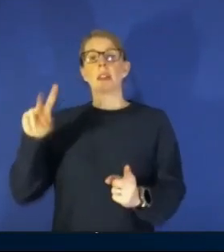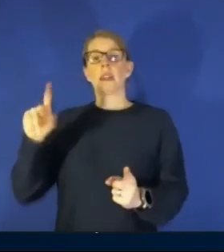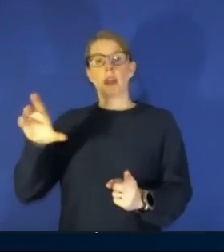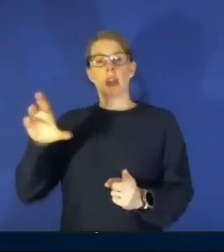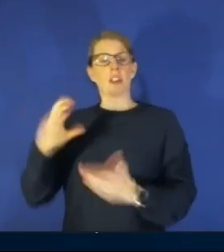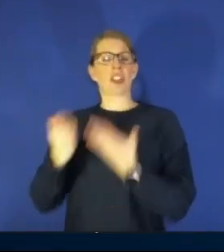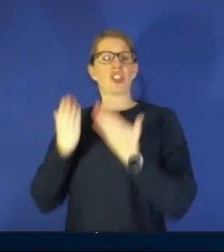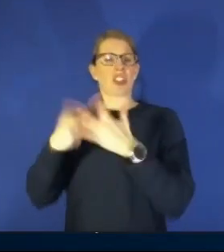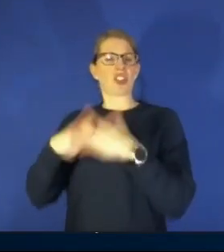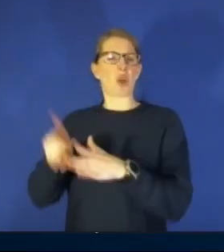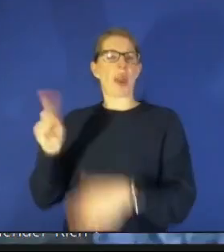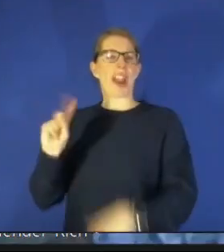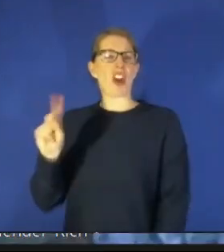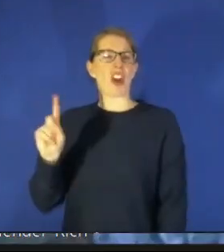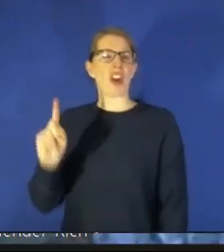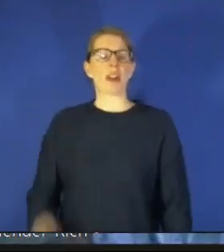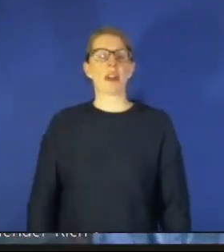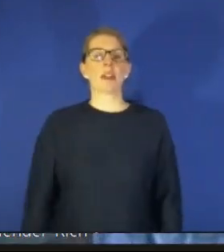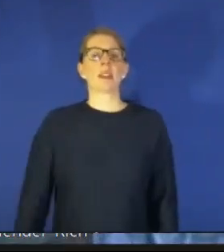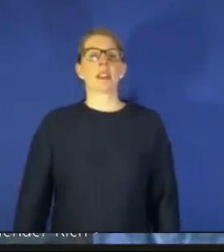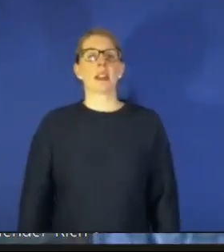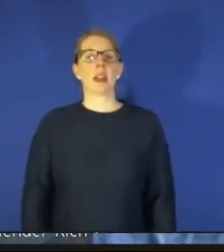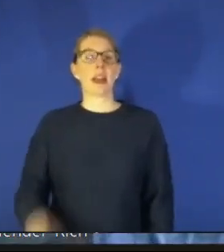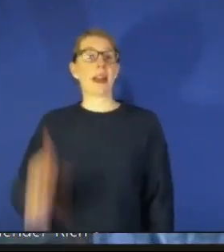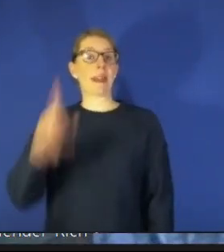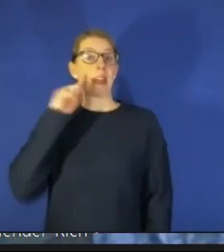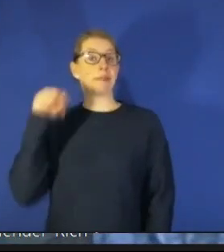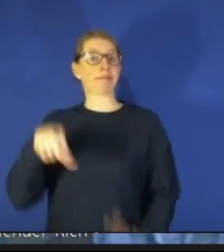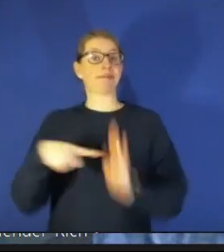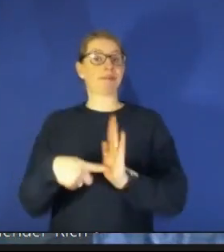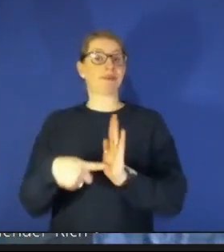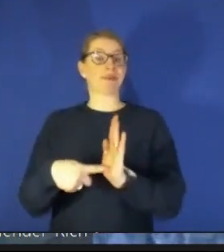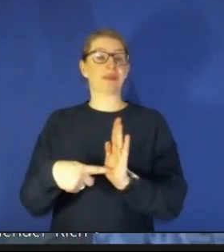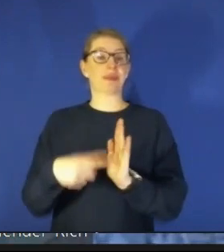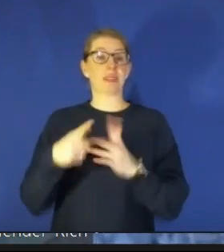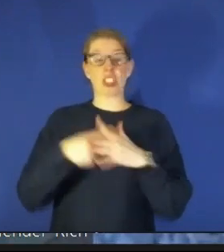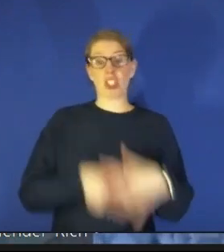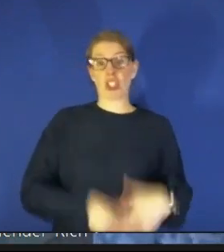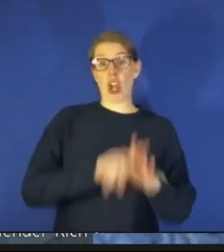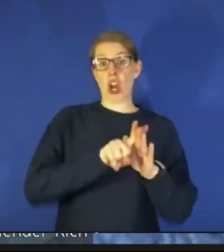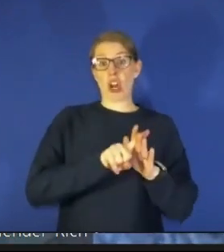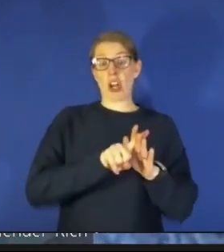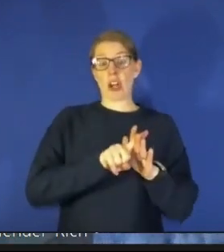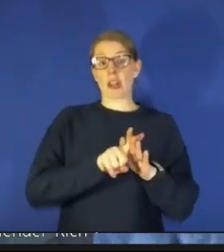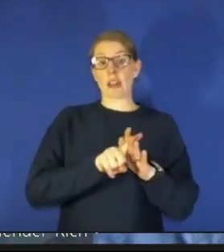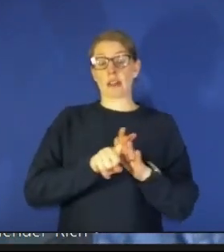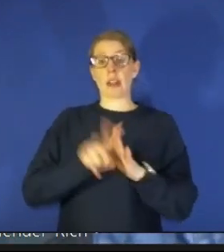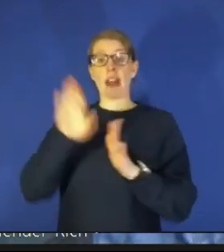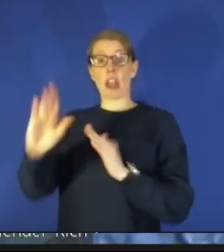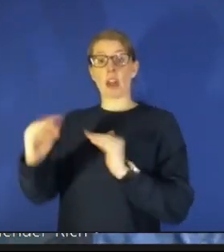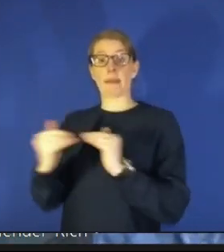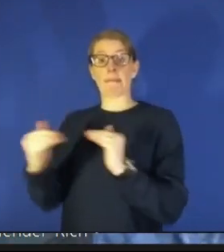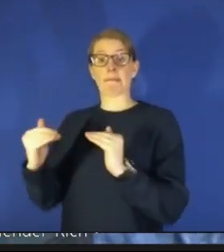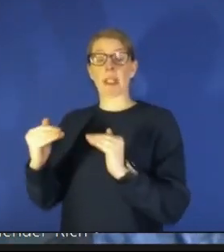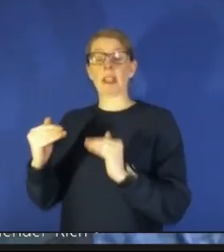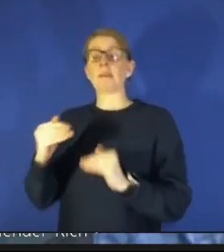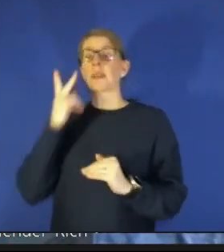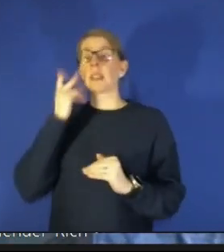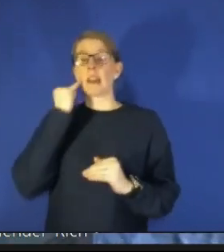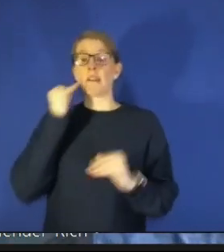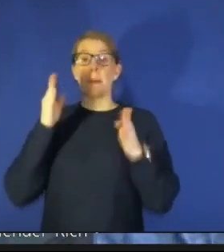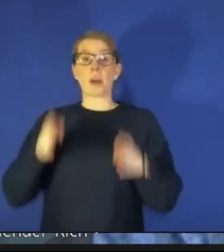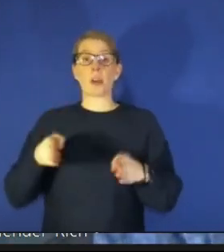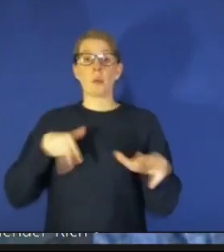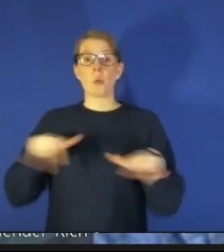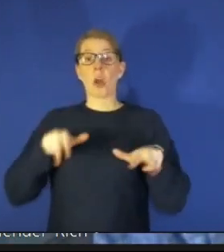start? So I think this is an example of starting where a person is, right? So if a person can walk 2